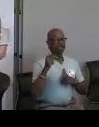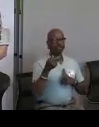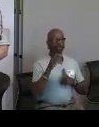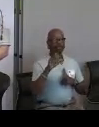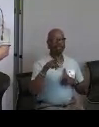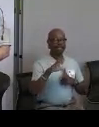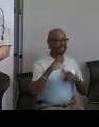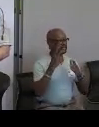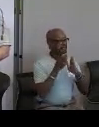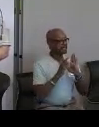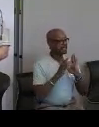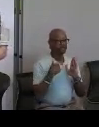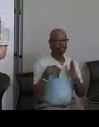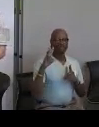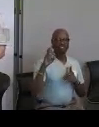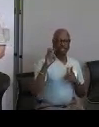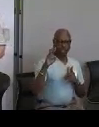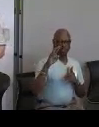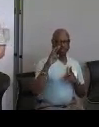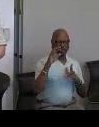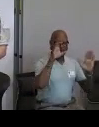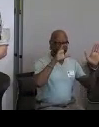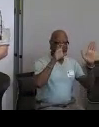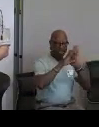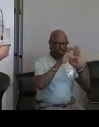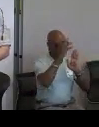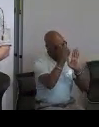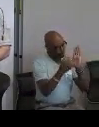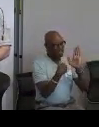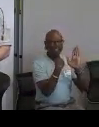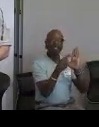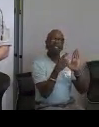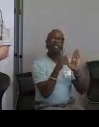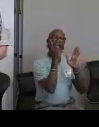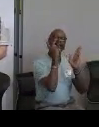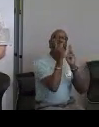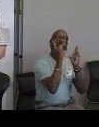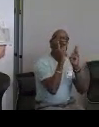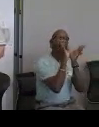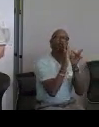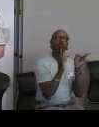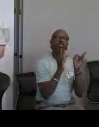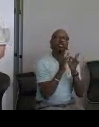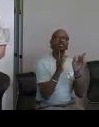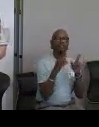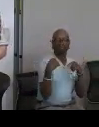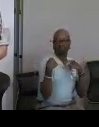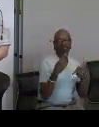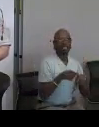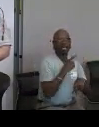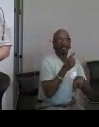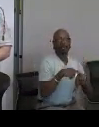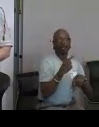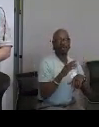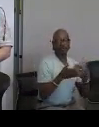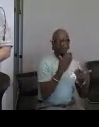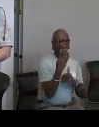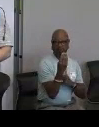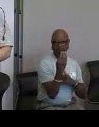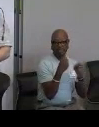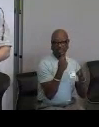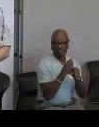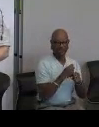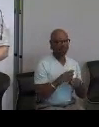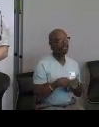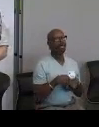So creating vector images, drawing, and telling visual stories was my life for almost 14 years. Losing my vision, I